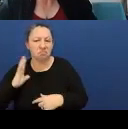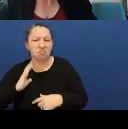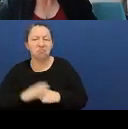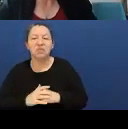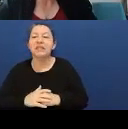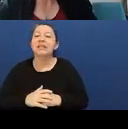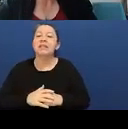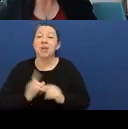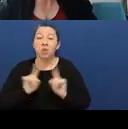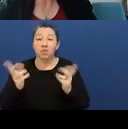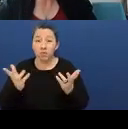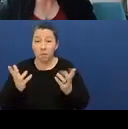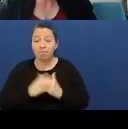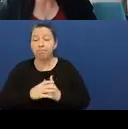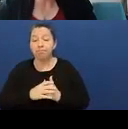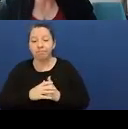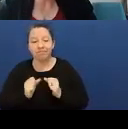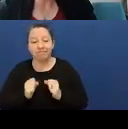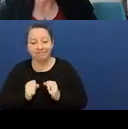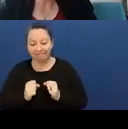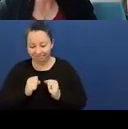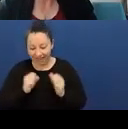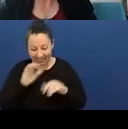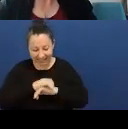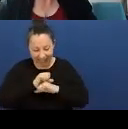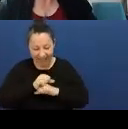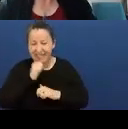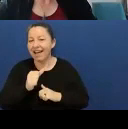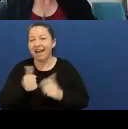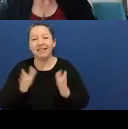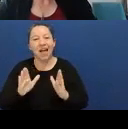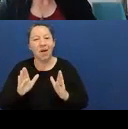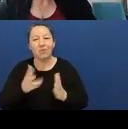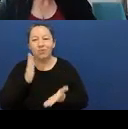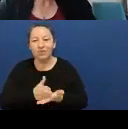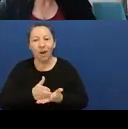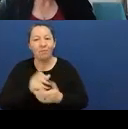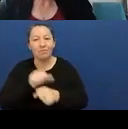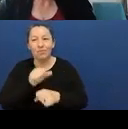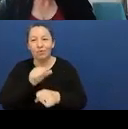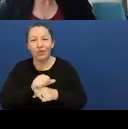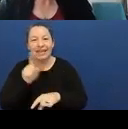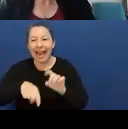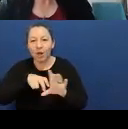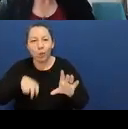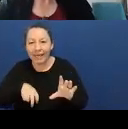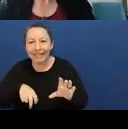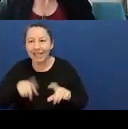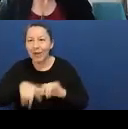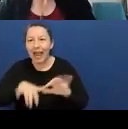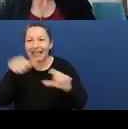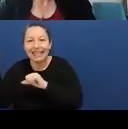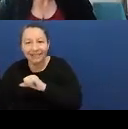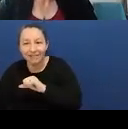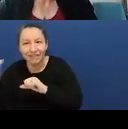a slave is not allowed to quit their jobs. A slave is not allowed to leave